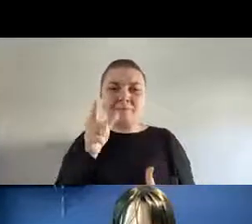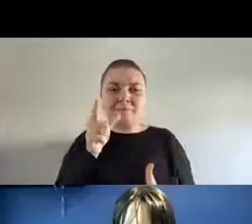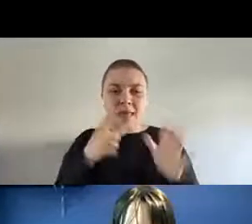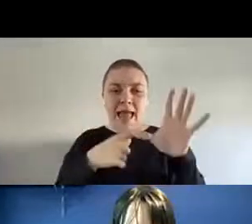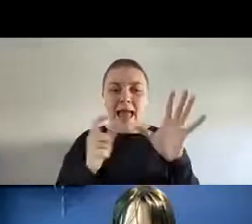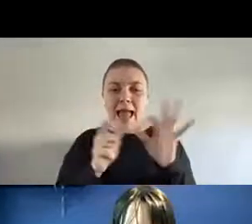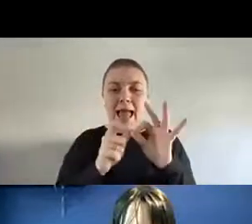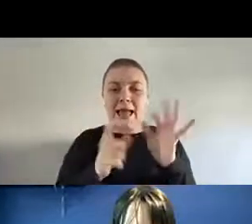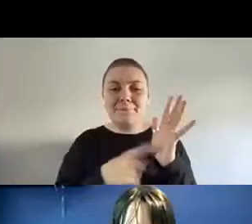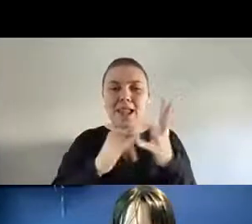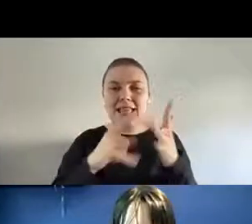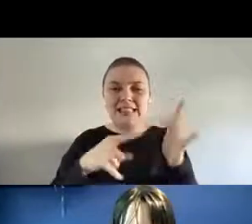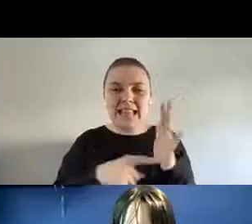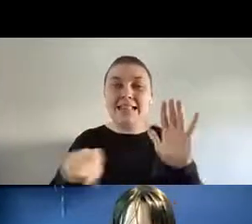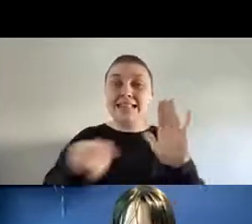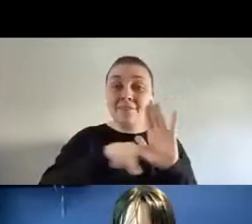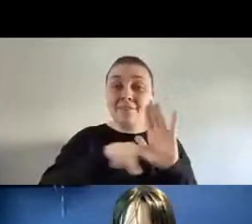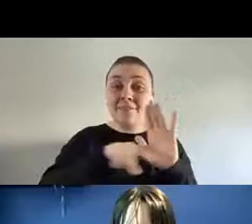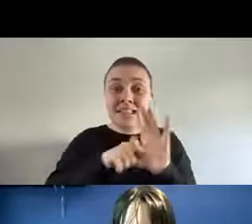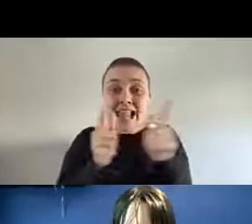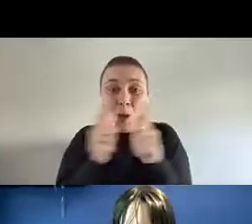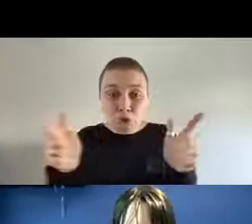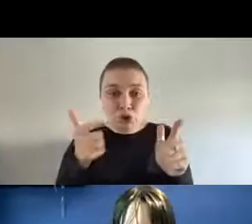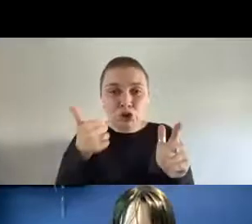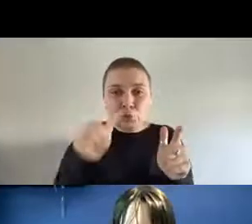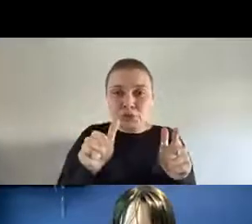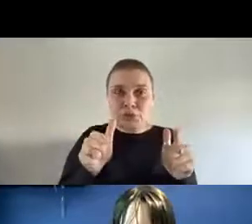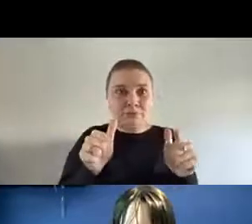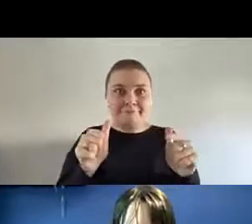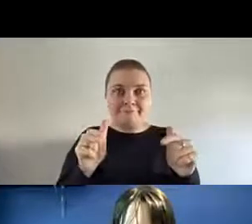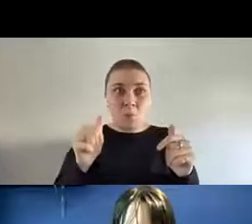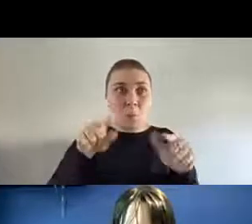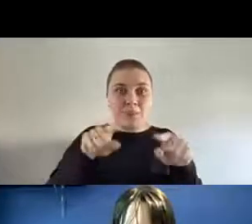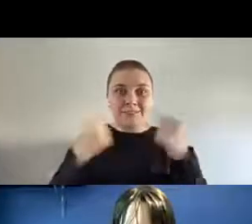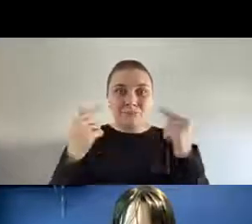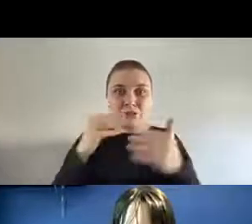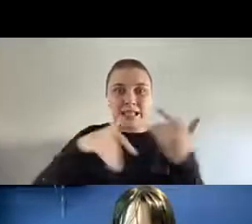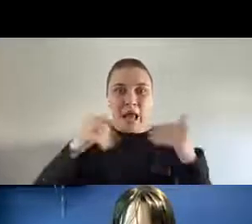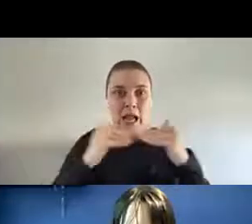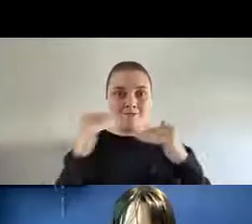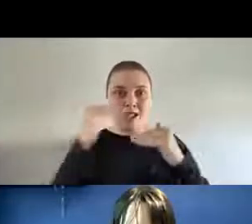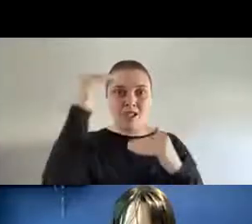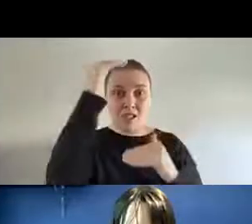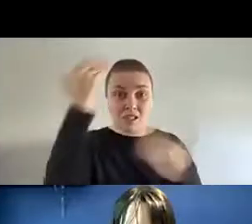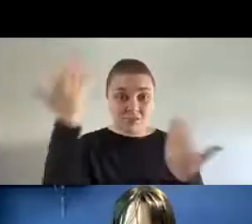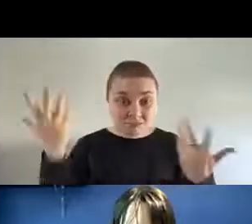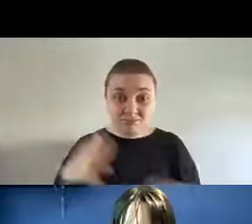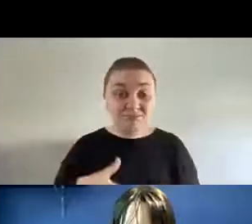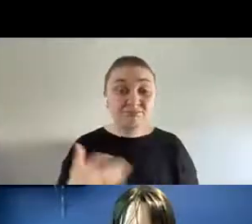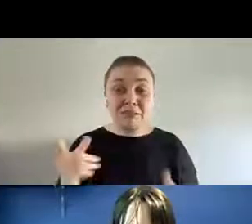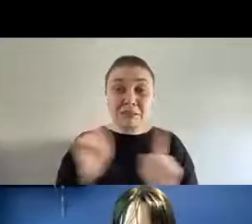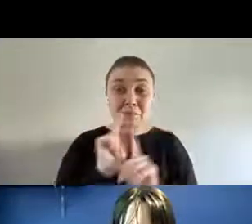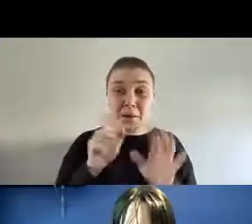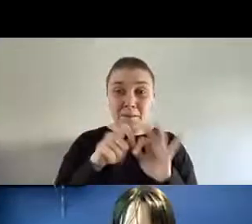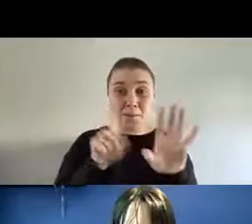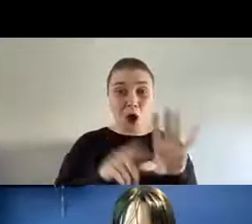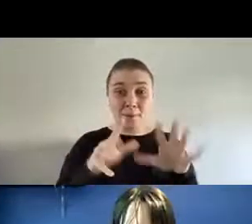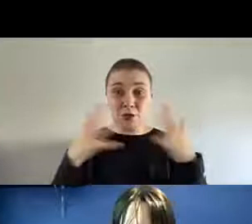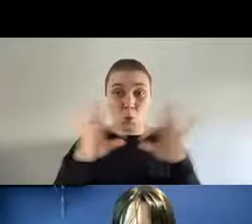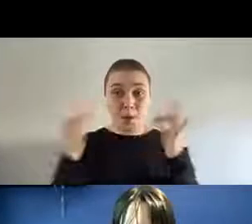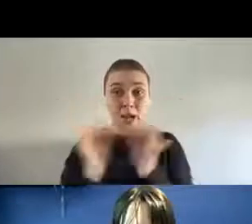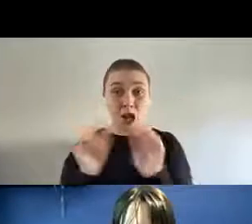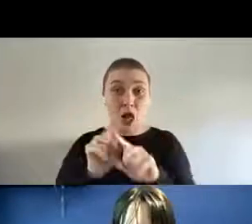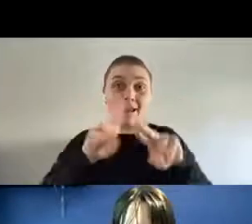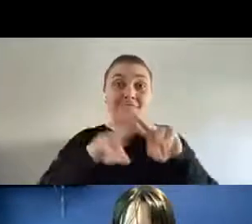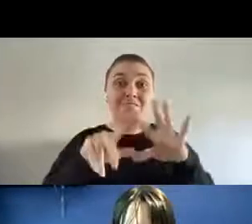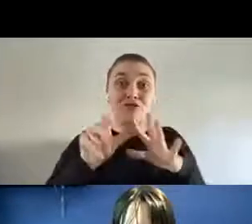this deficit language is used at all levels of society, and even by an organisation like the federal government